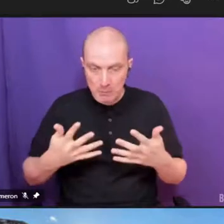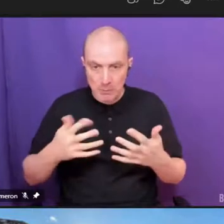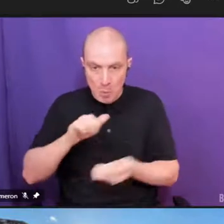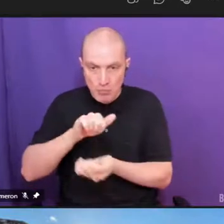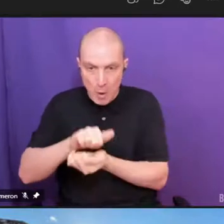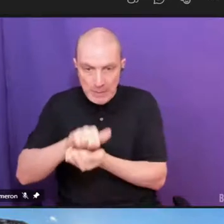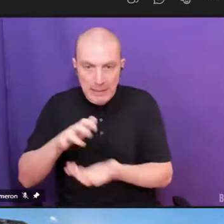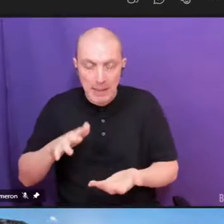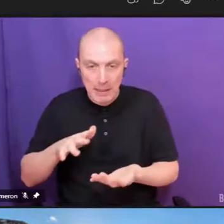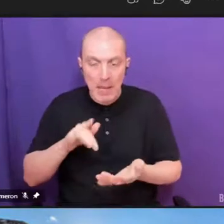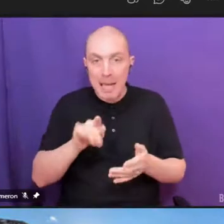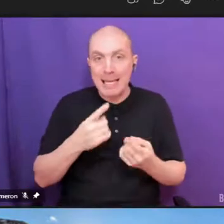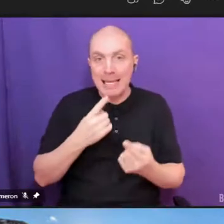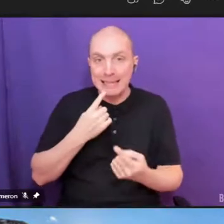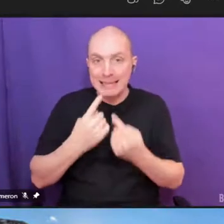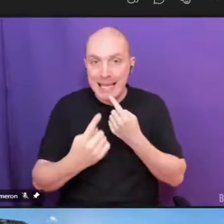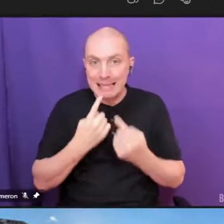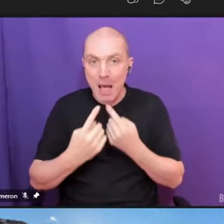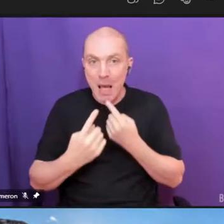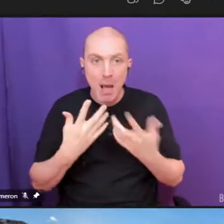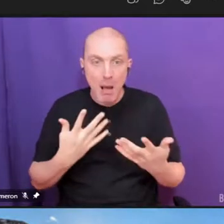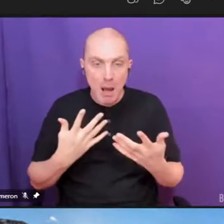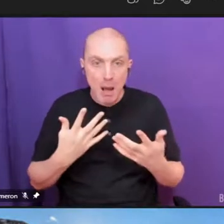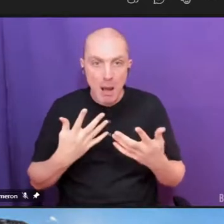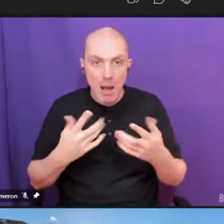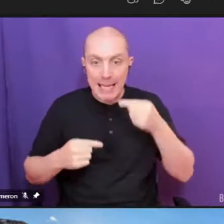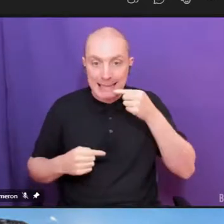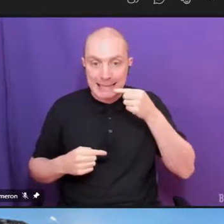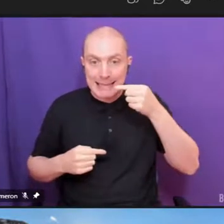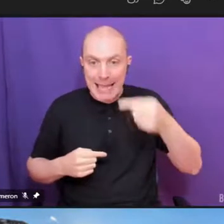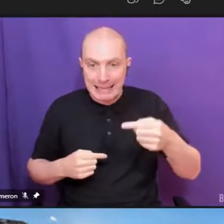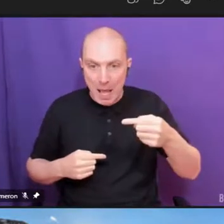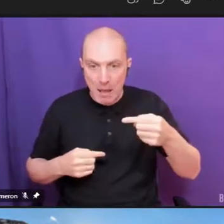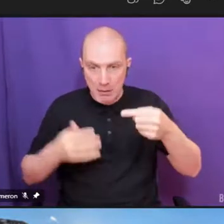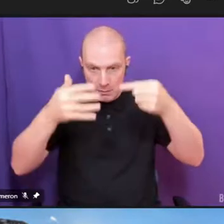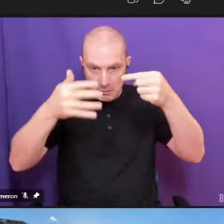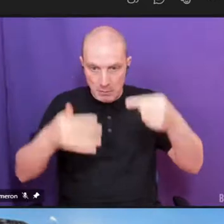data as a deterrent to anybody.